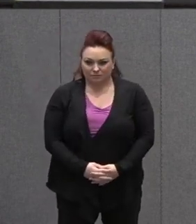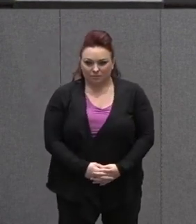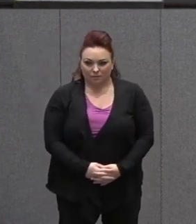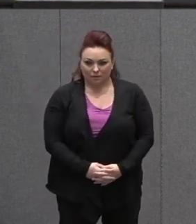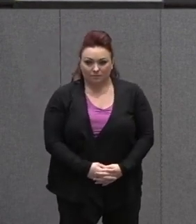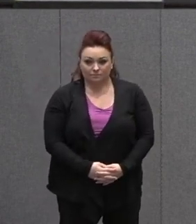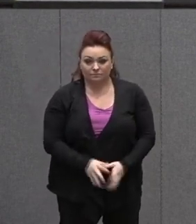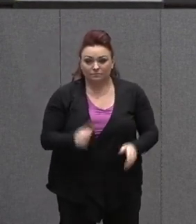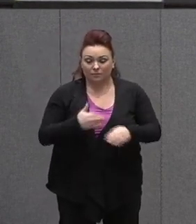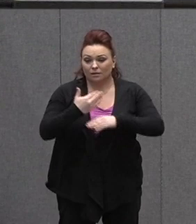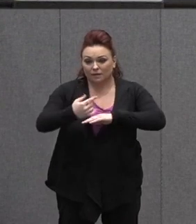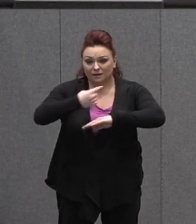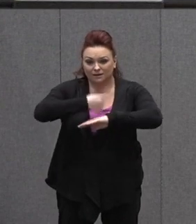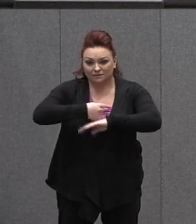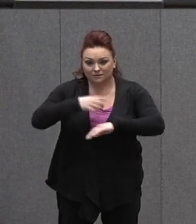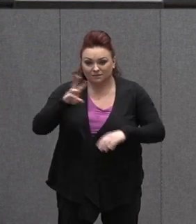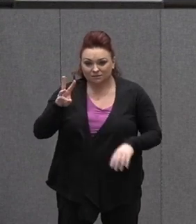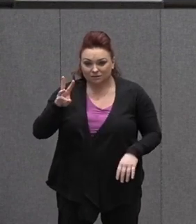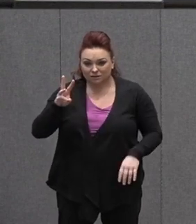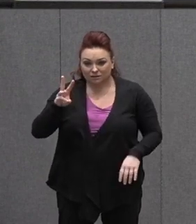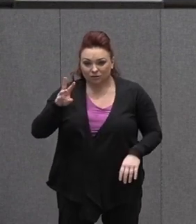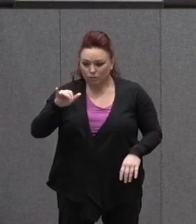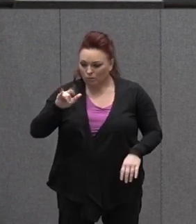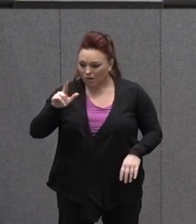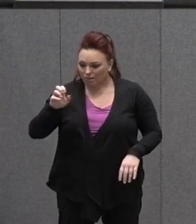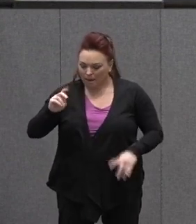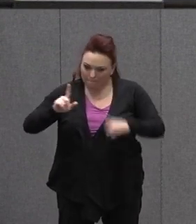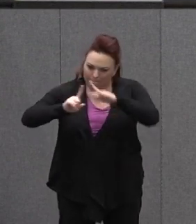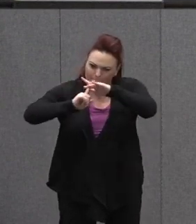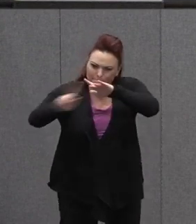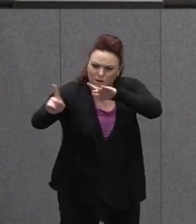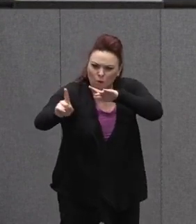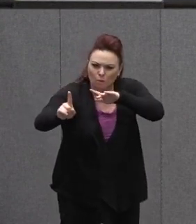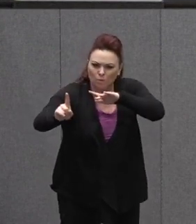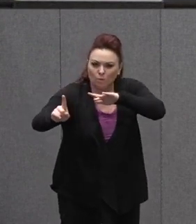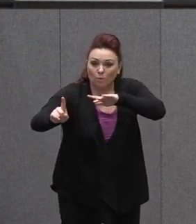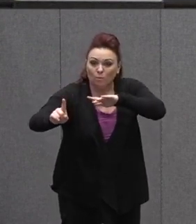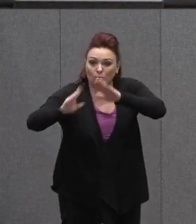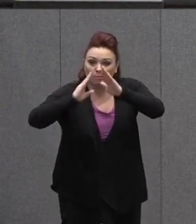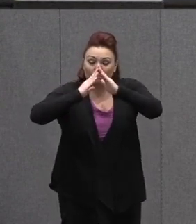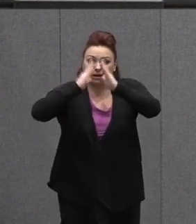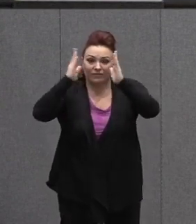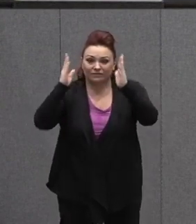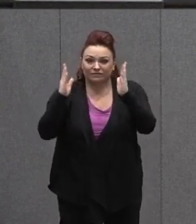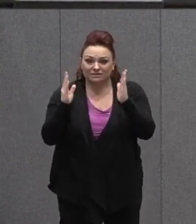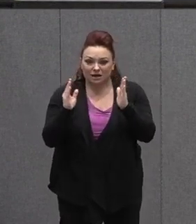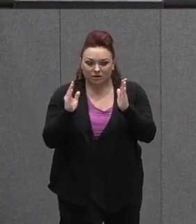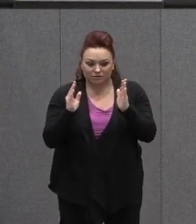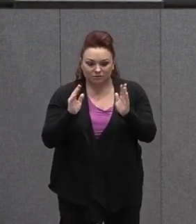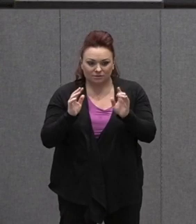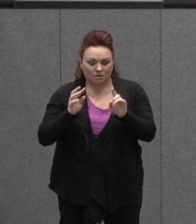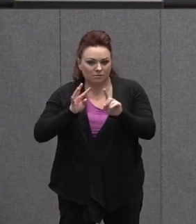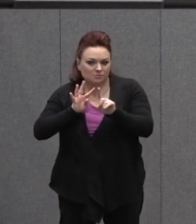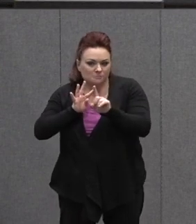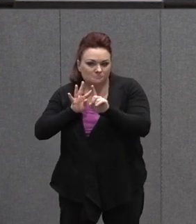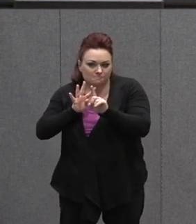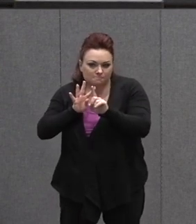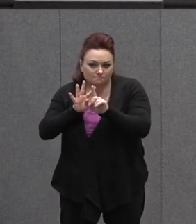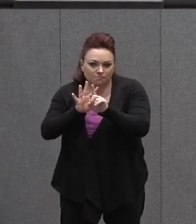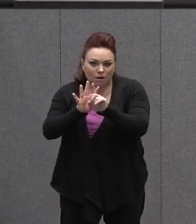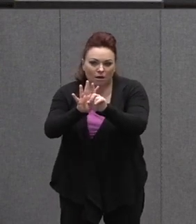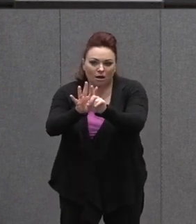The next day, William dashed out of his home and followed the crowds only